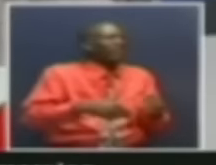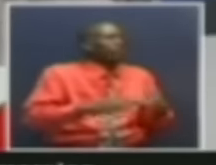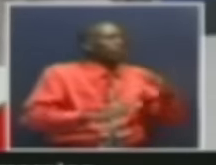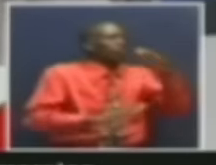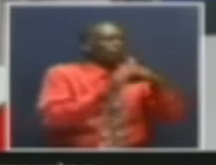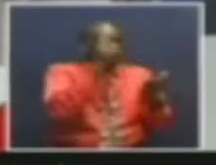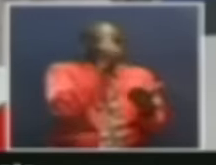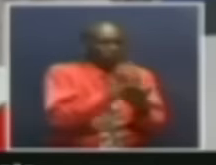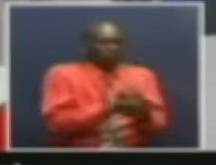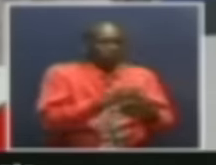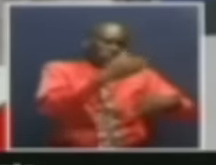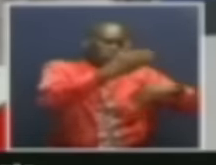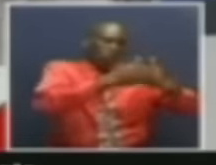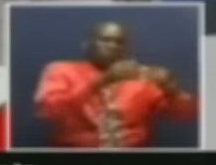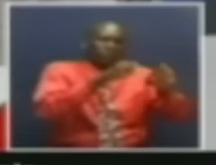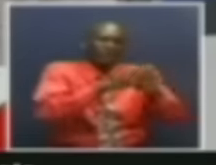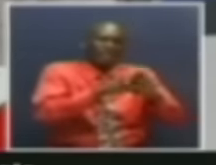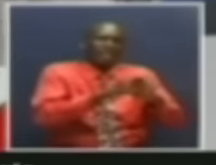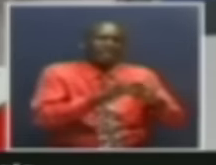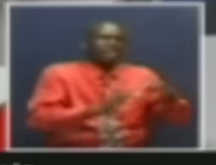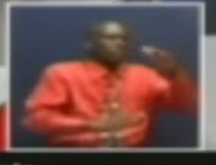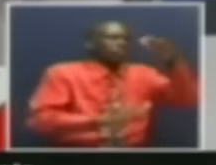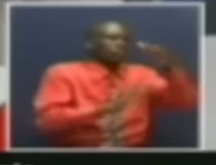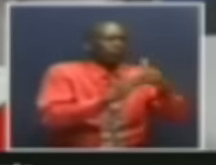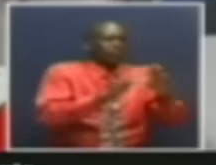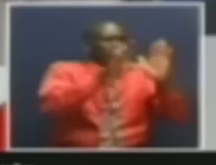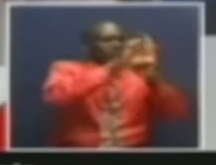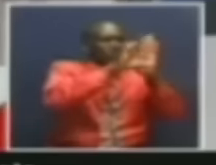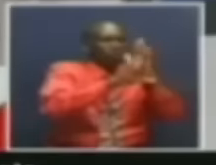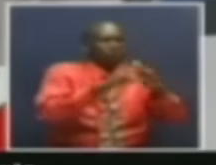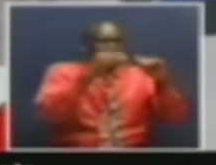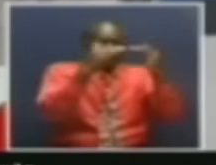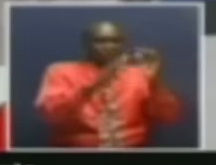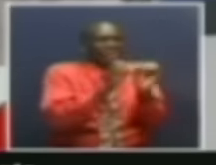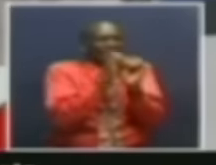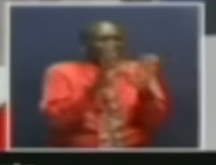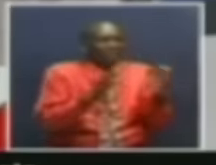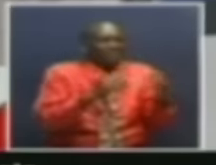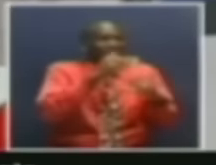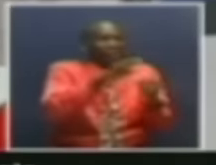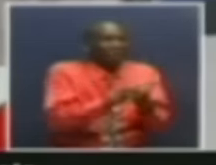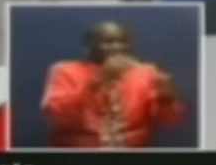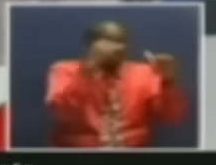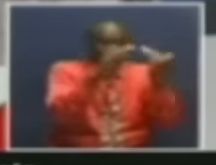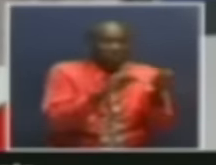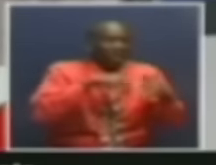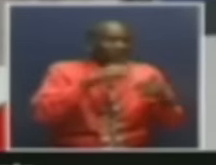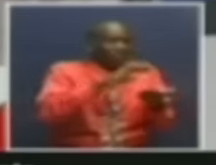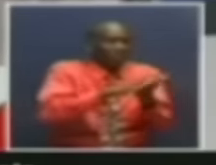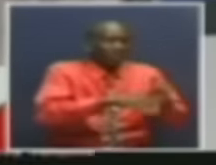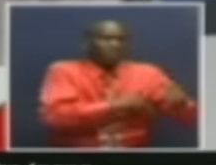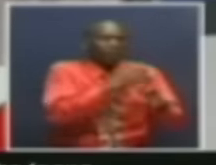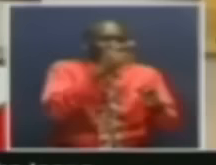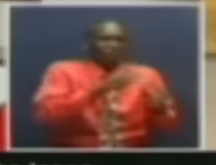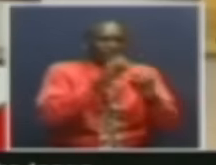it's almost the coronation in the legal profession. There is nothing after that in the profession after becoming the Chief Justice. I